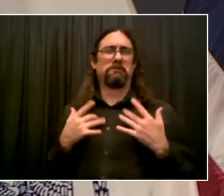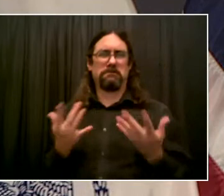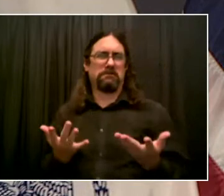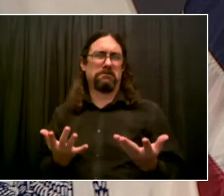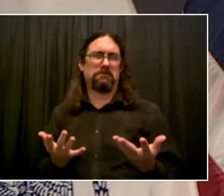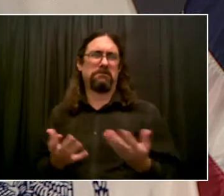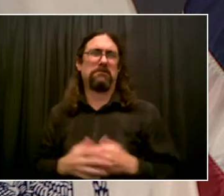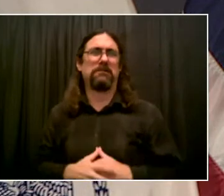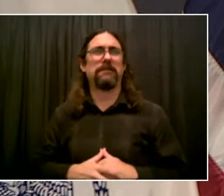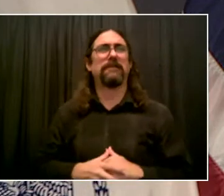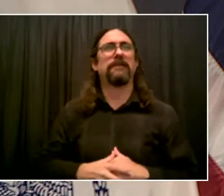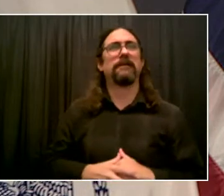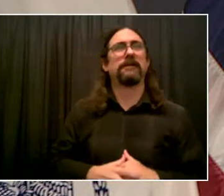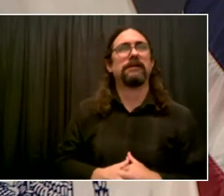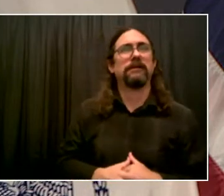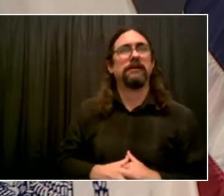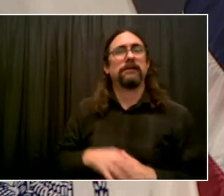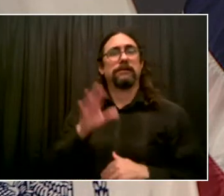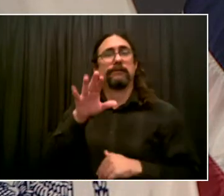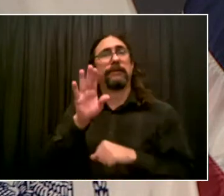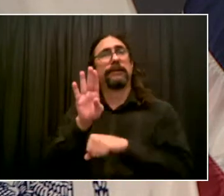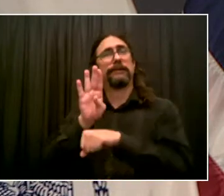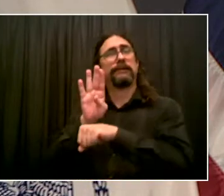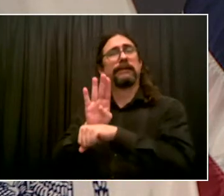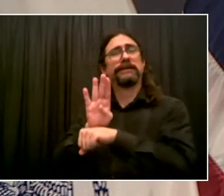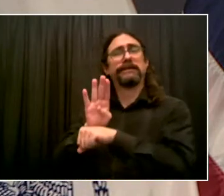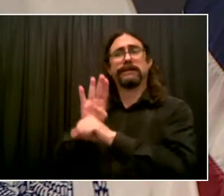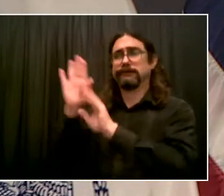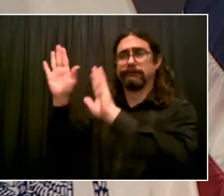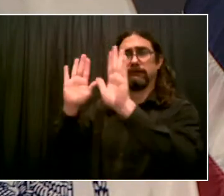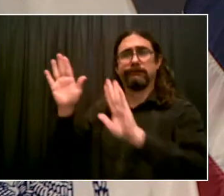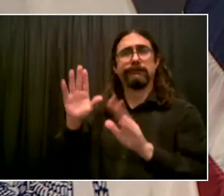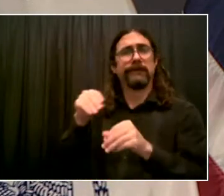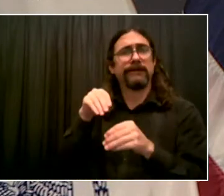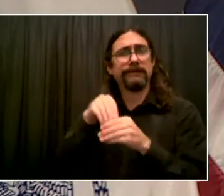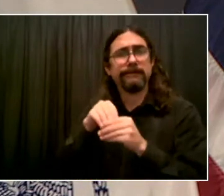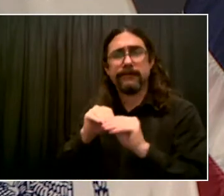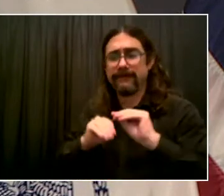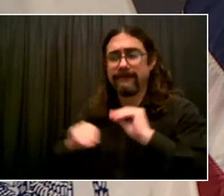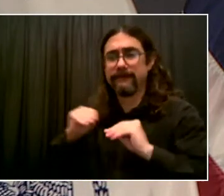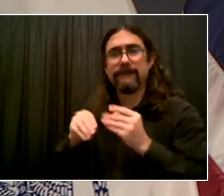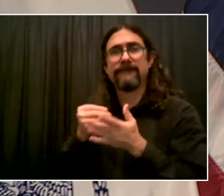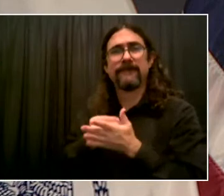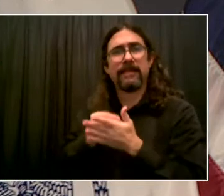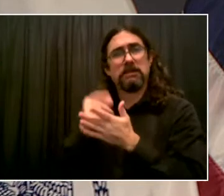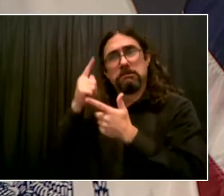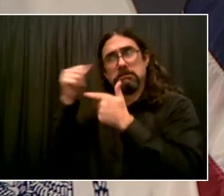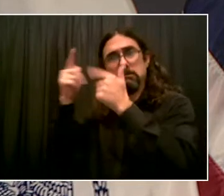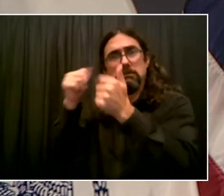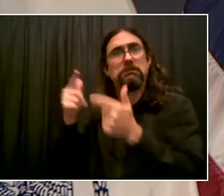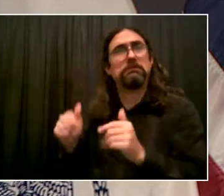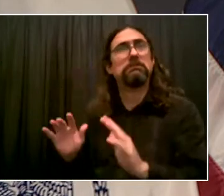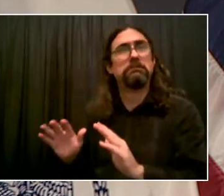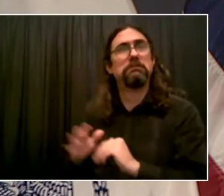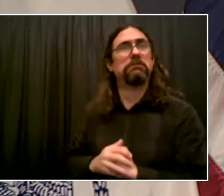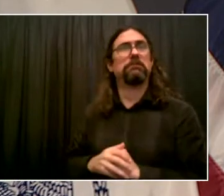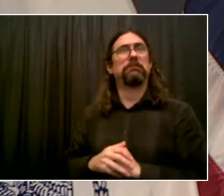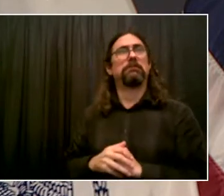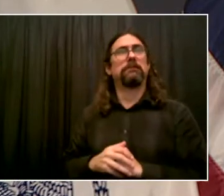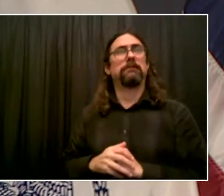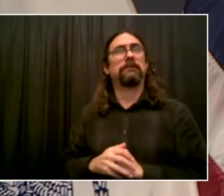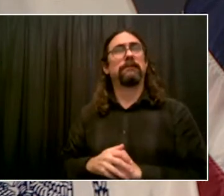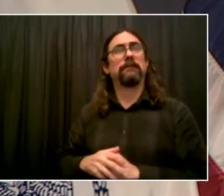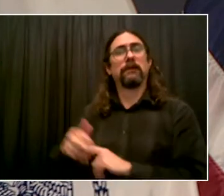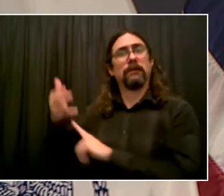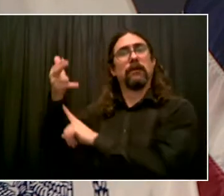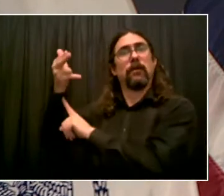were and allowed them to prosper for years and years. We got to a point where we had 67 million tourists a few years ago. And it was the